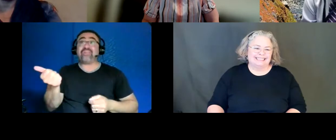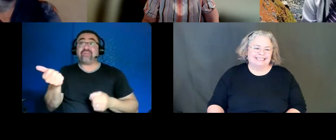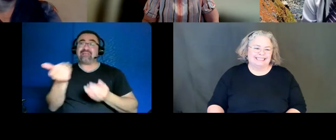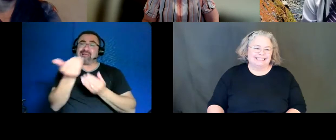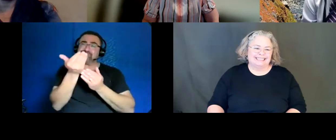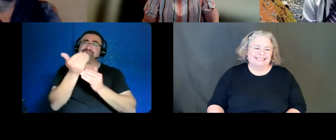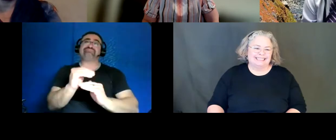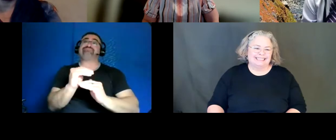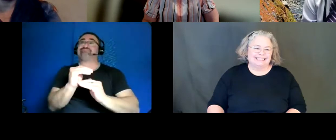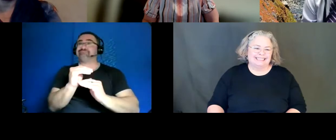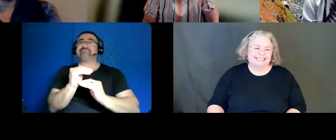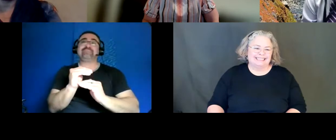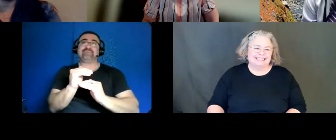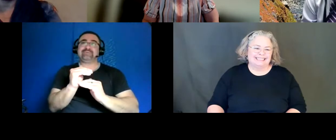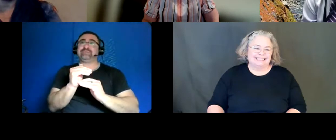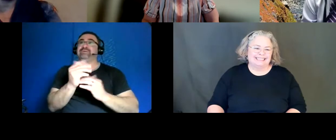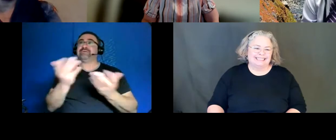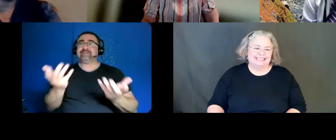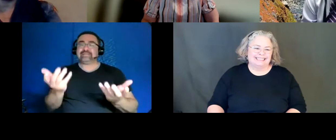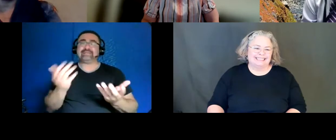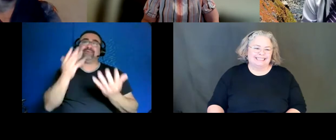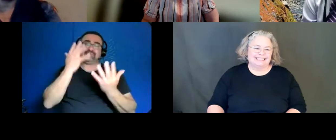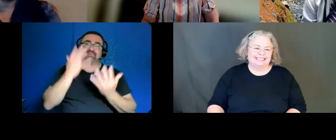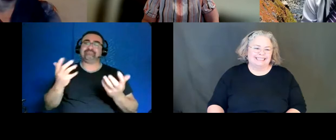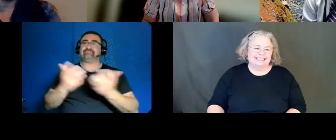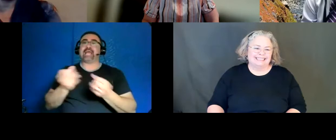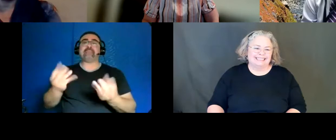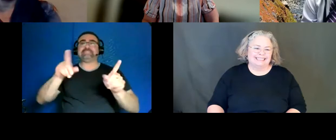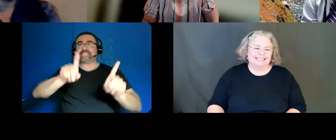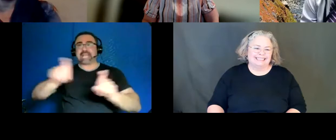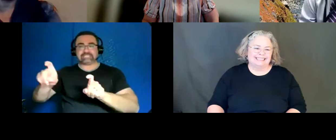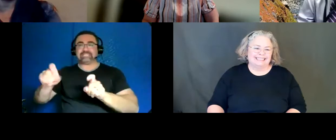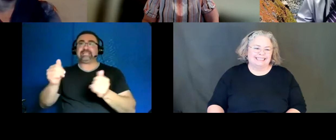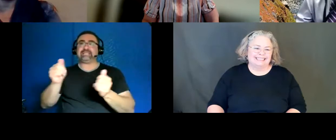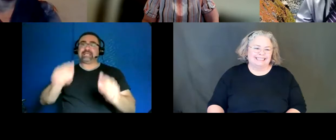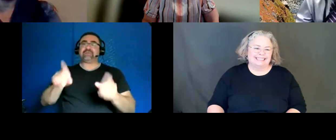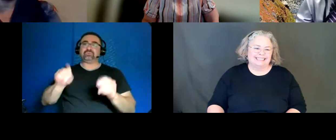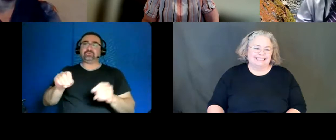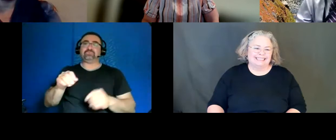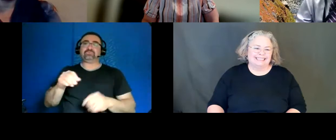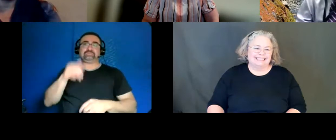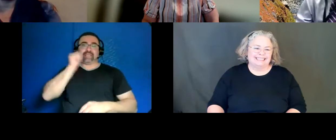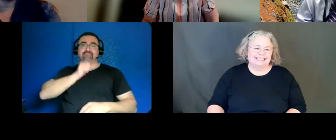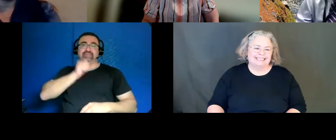that potentially fits into how much testing anyone can do.